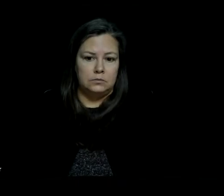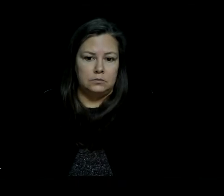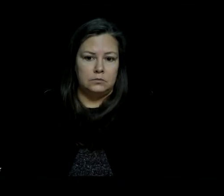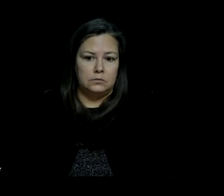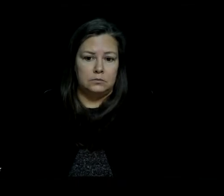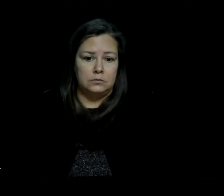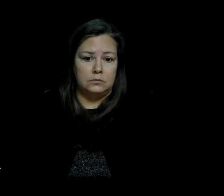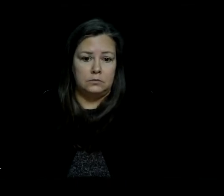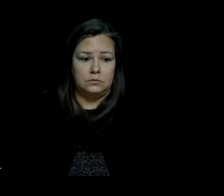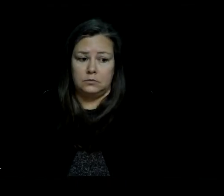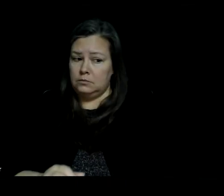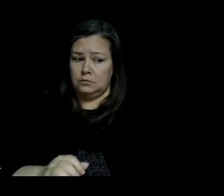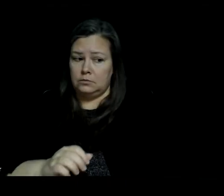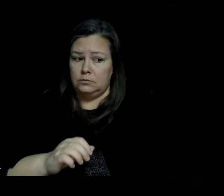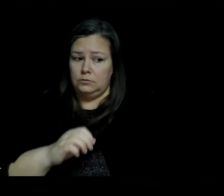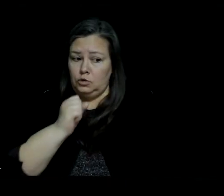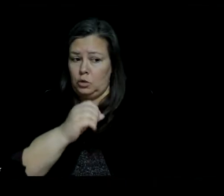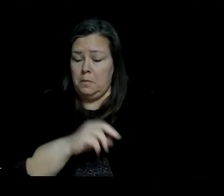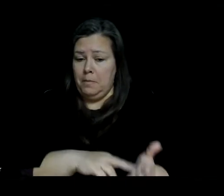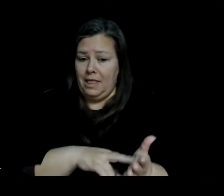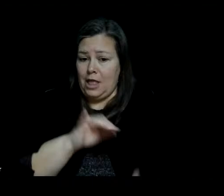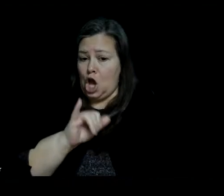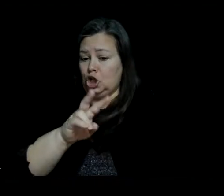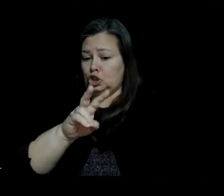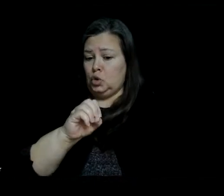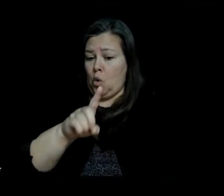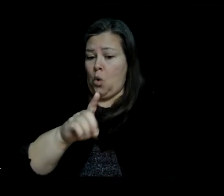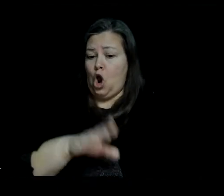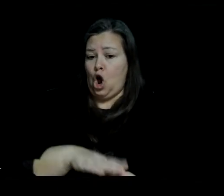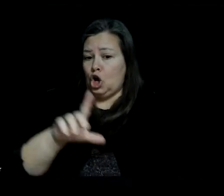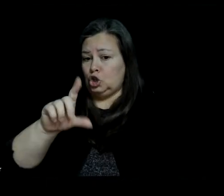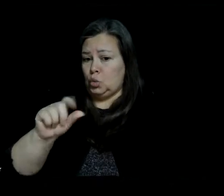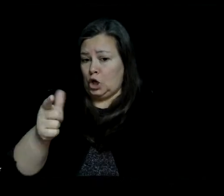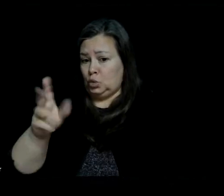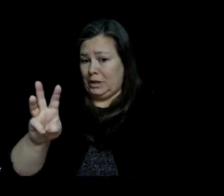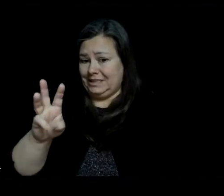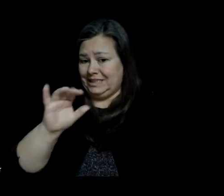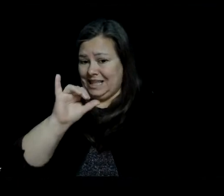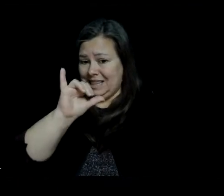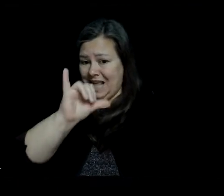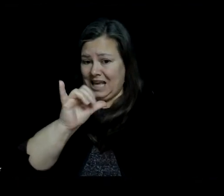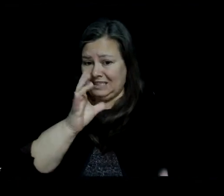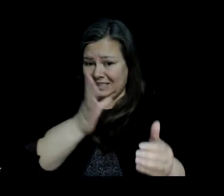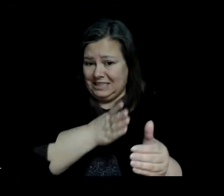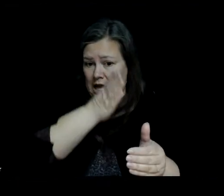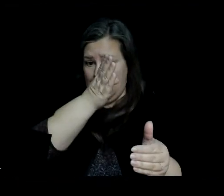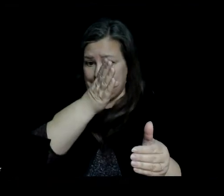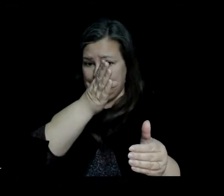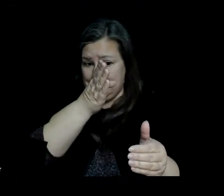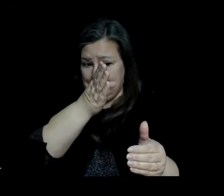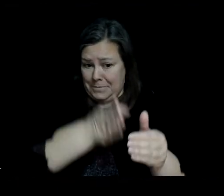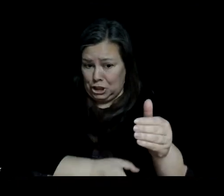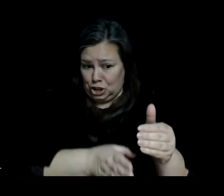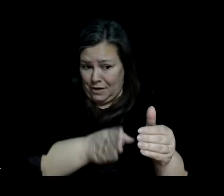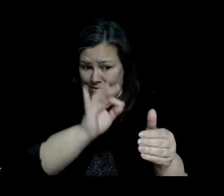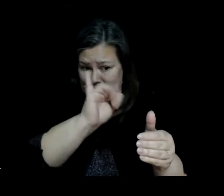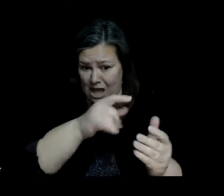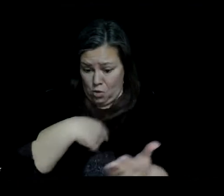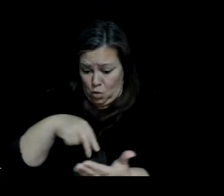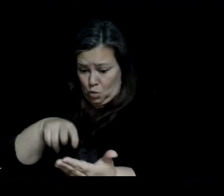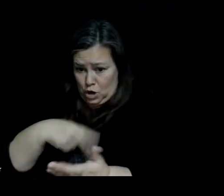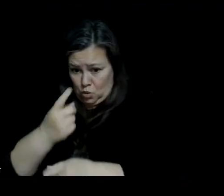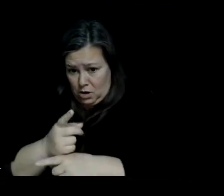So follow up, so that 201 then on 2026 is the completion of it. Am I reading that correct?